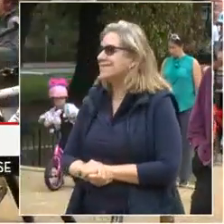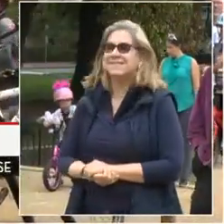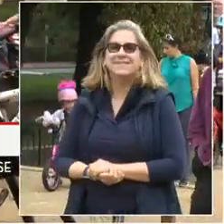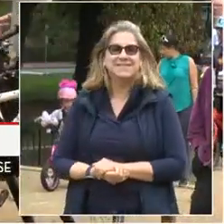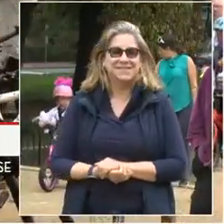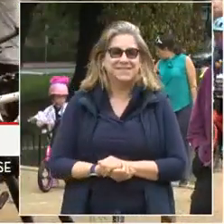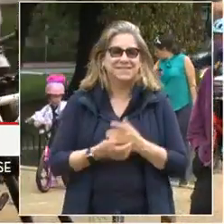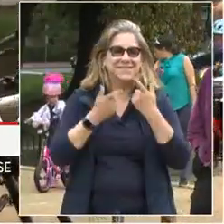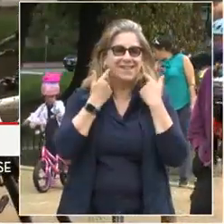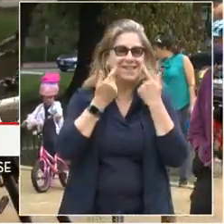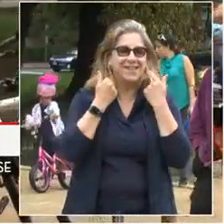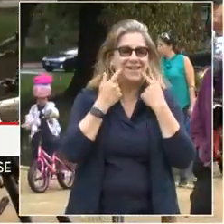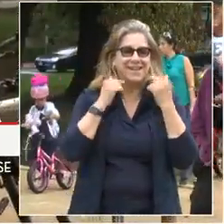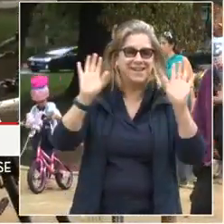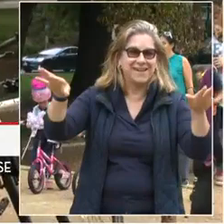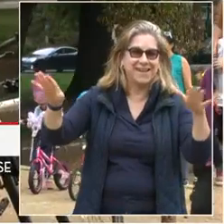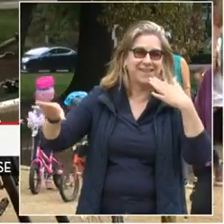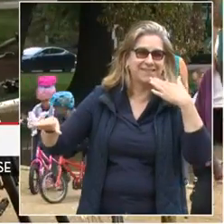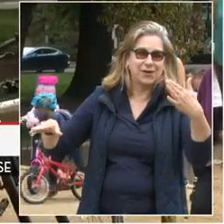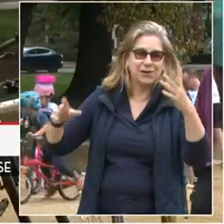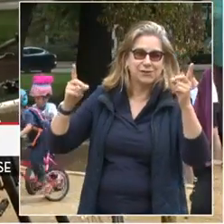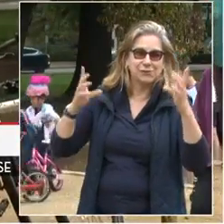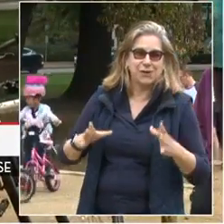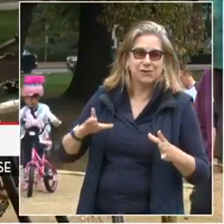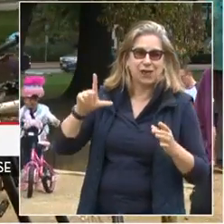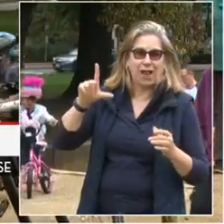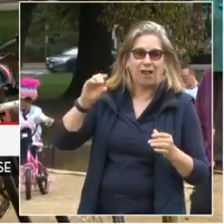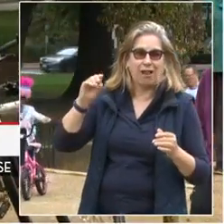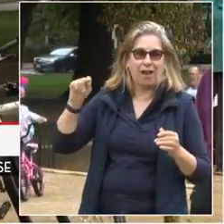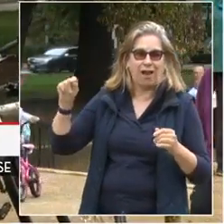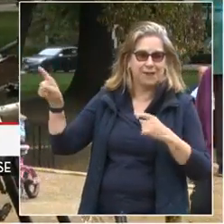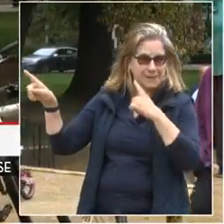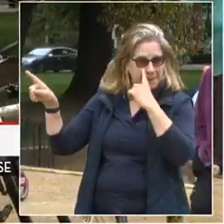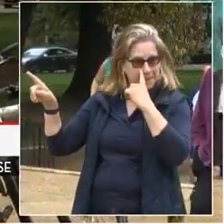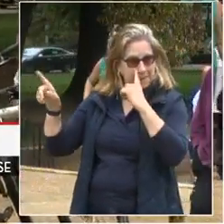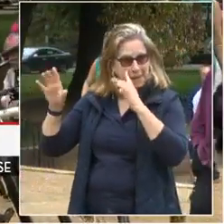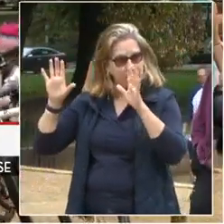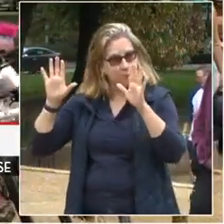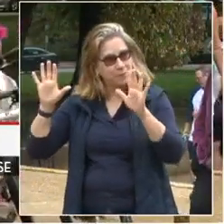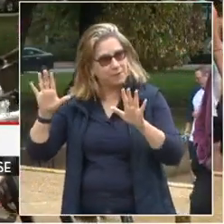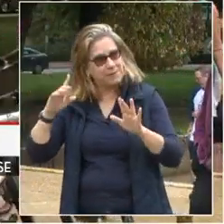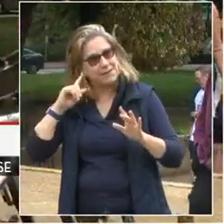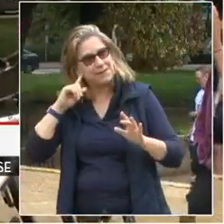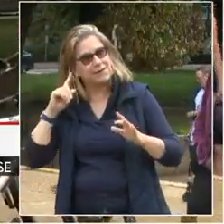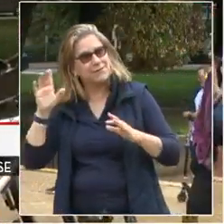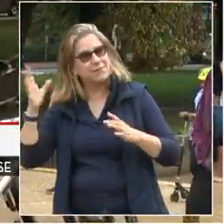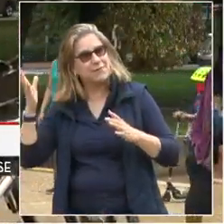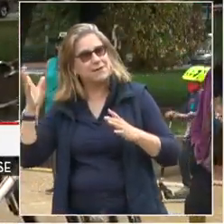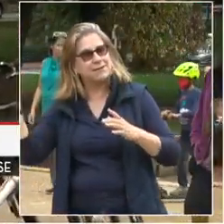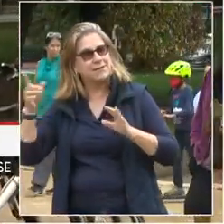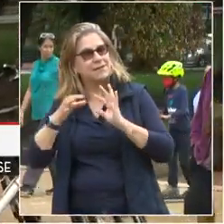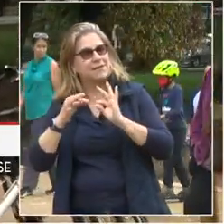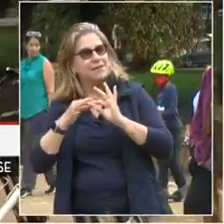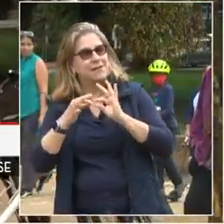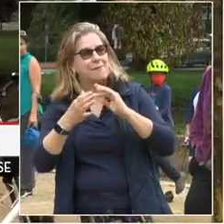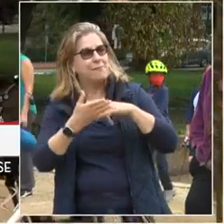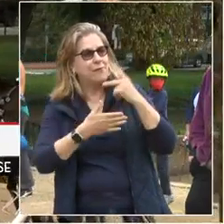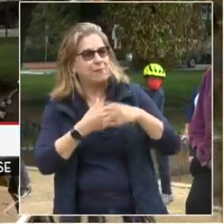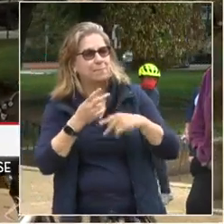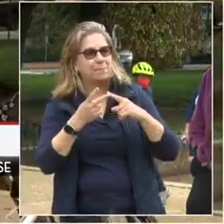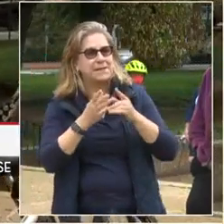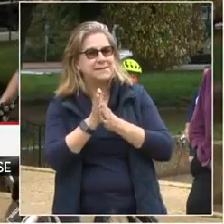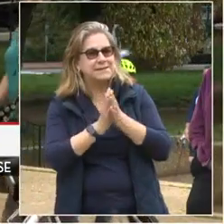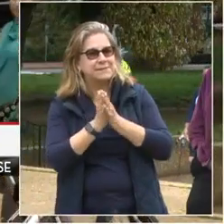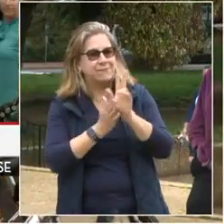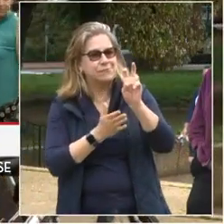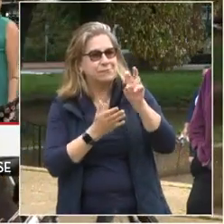Thank you, Director Lott. And it's great to hear about all the ways and all the programs, all the incentives we're working to help make sure that folks can get around our community on bike